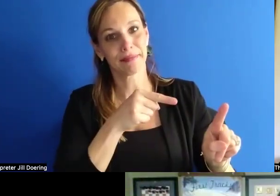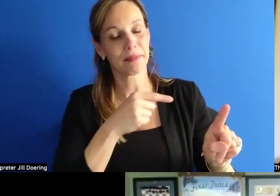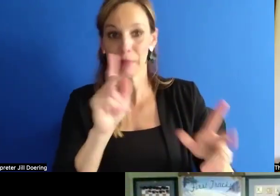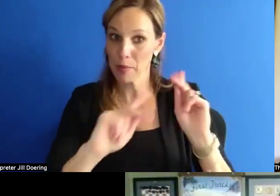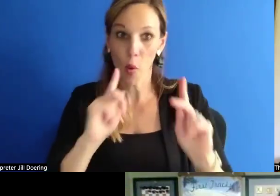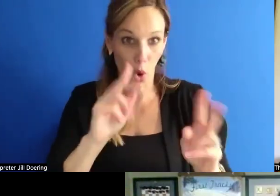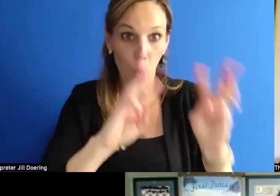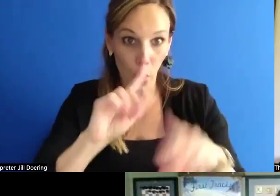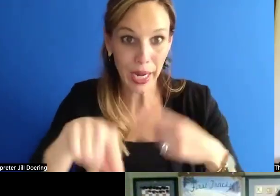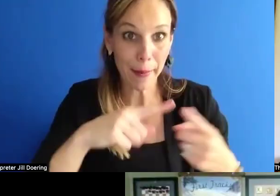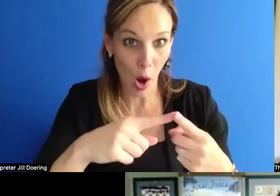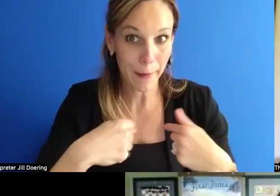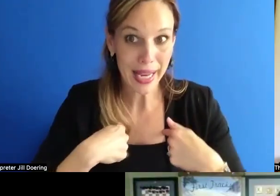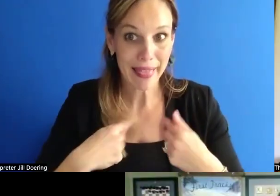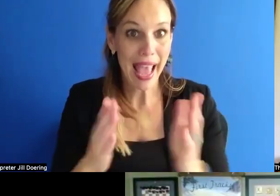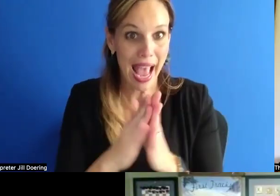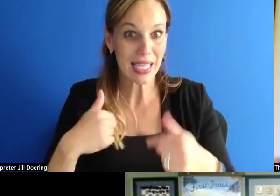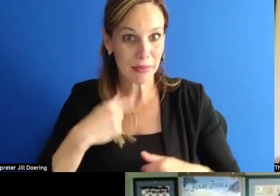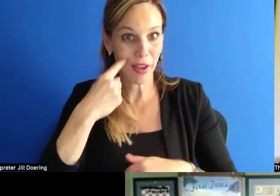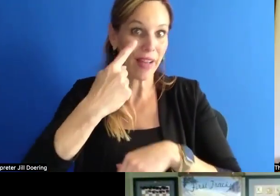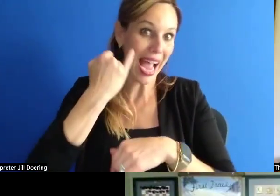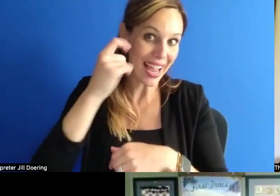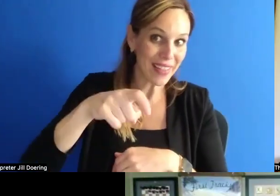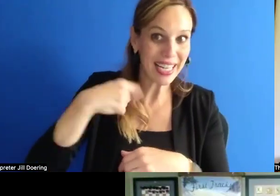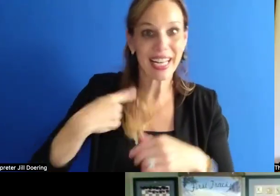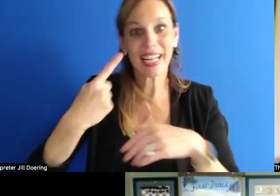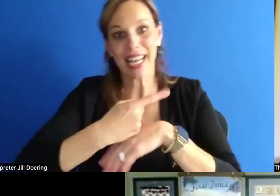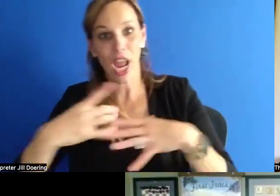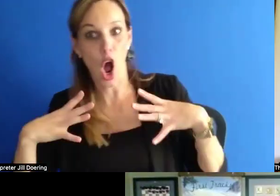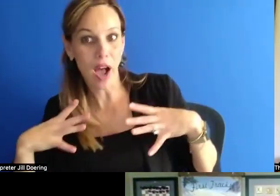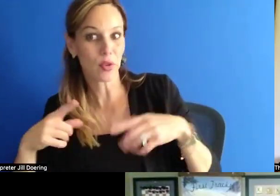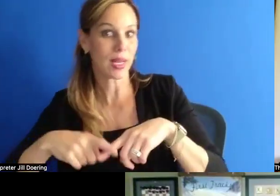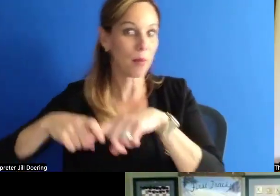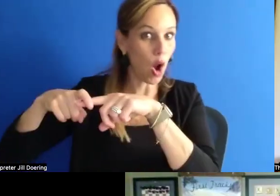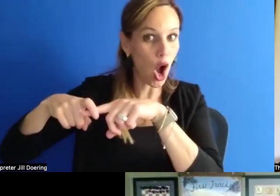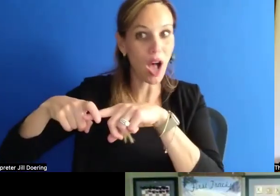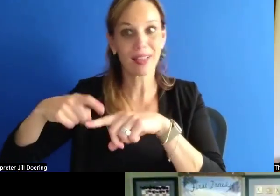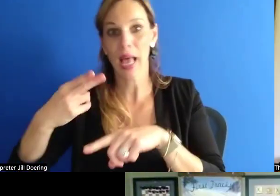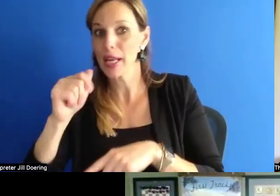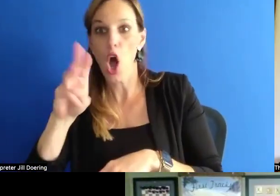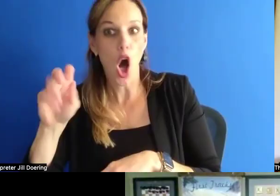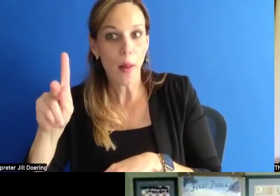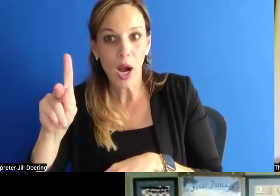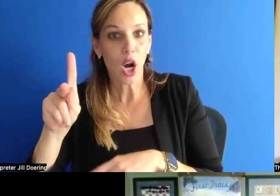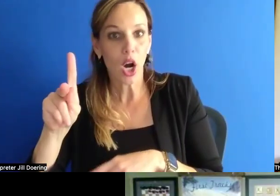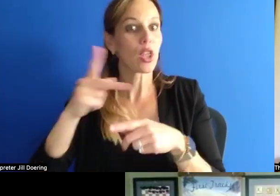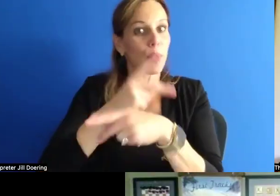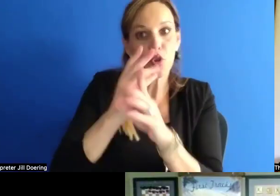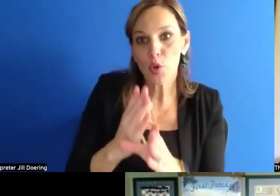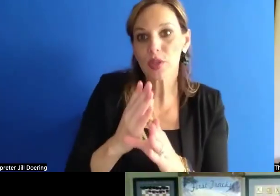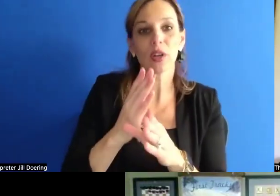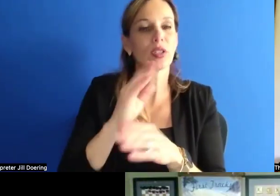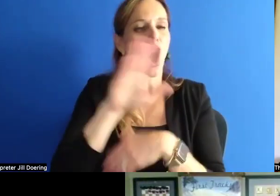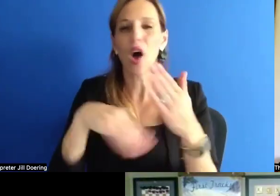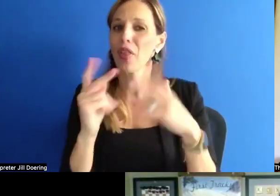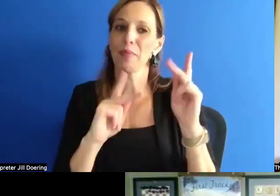day off? Do we need to pause this? Hallmark and all the producers, everyone was so loving and so supportive.